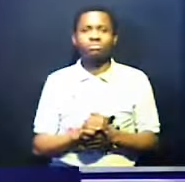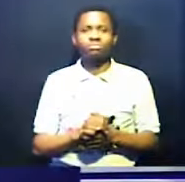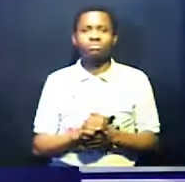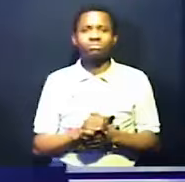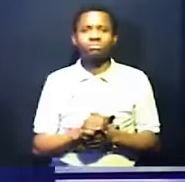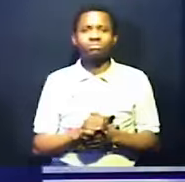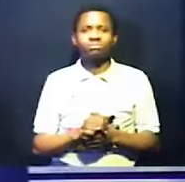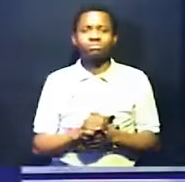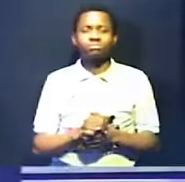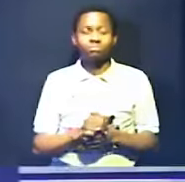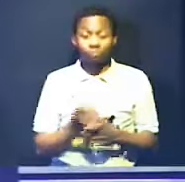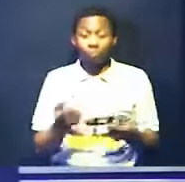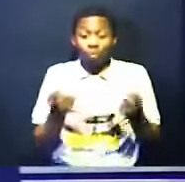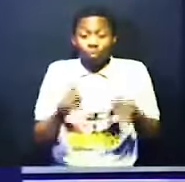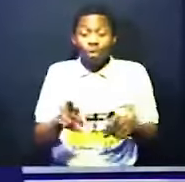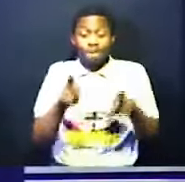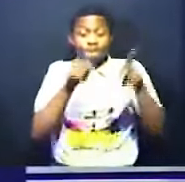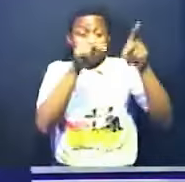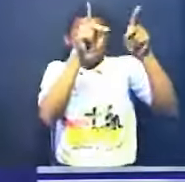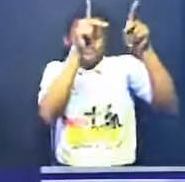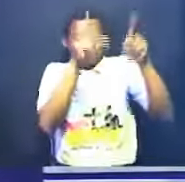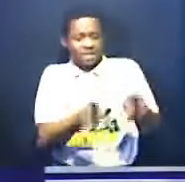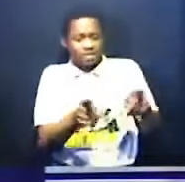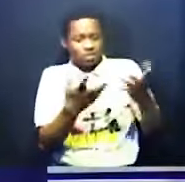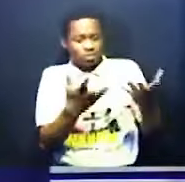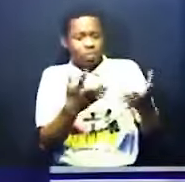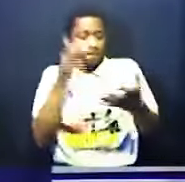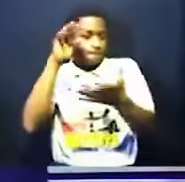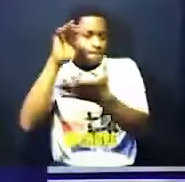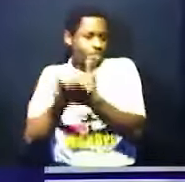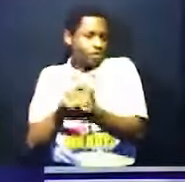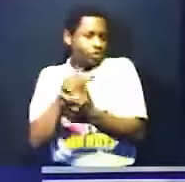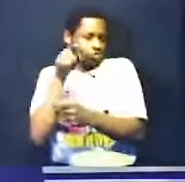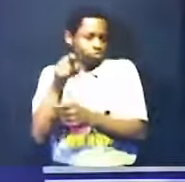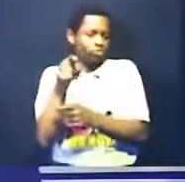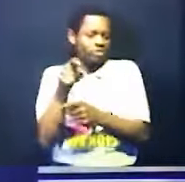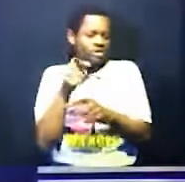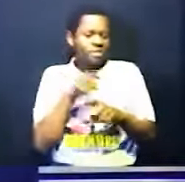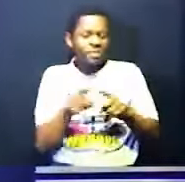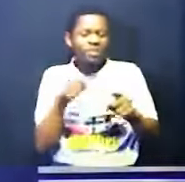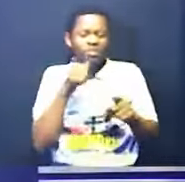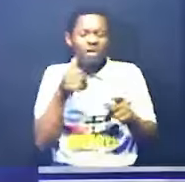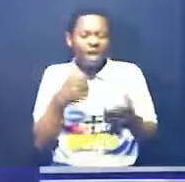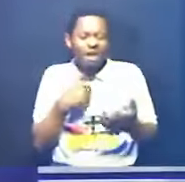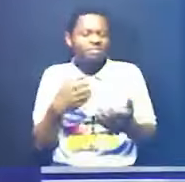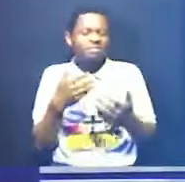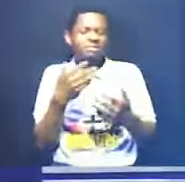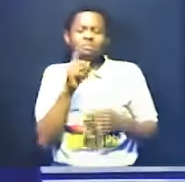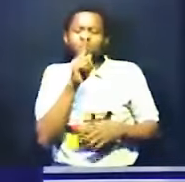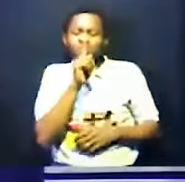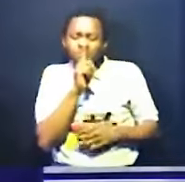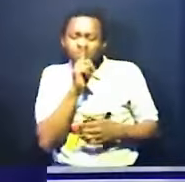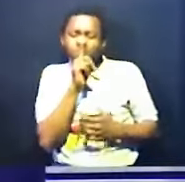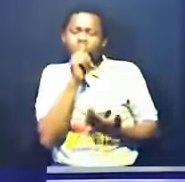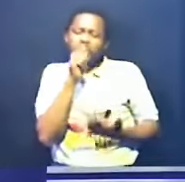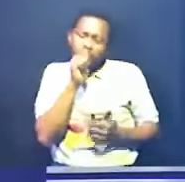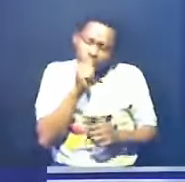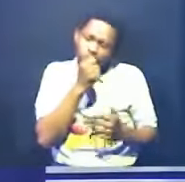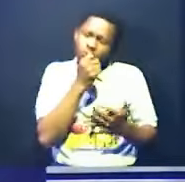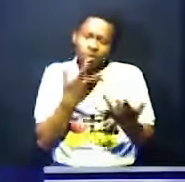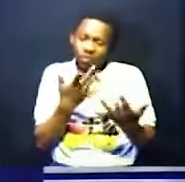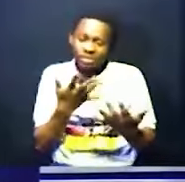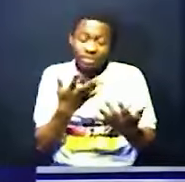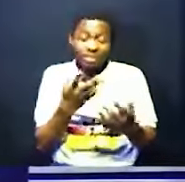the patience to wait, to love sacrifices. But if the person wants to get what he wants now, I want to tell